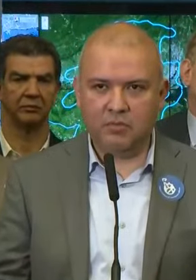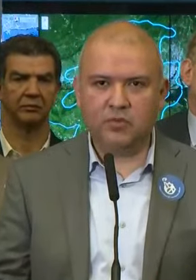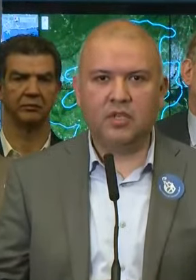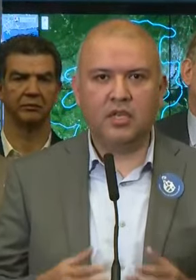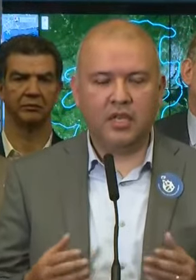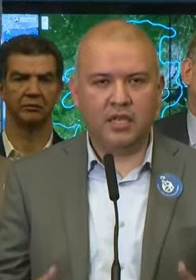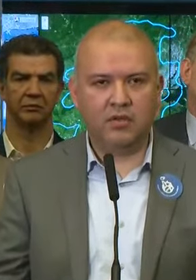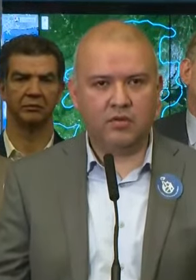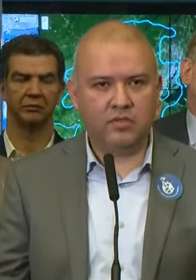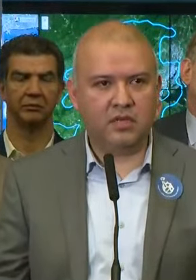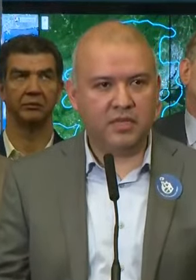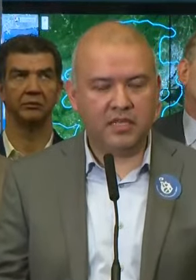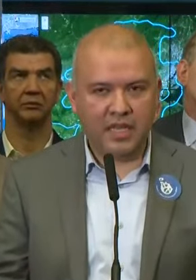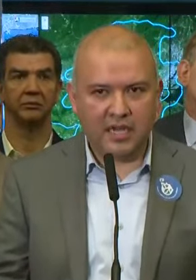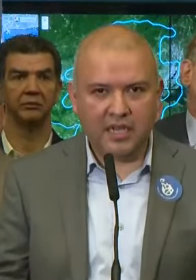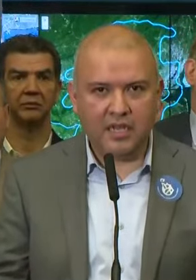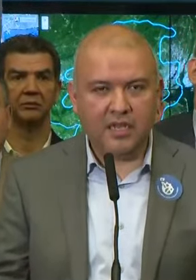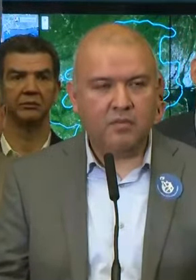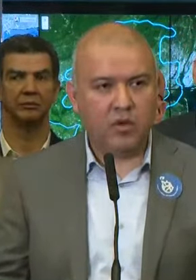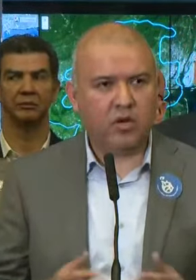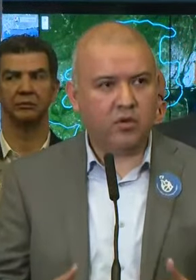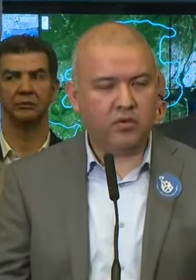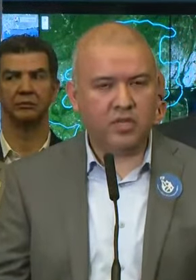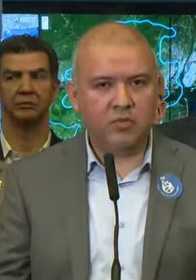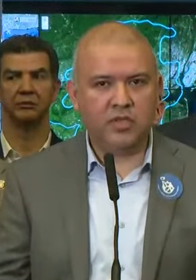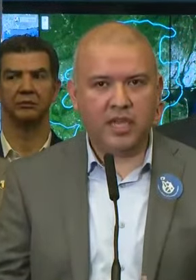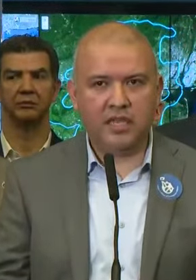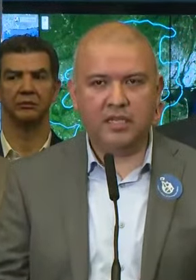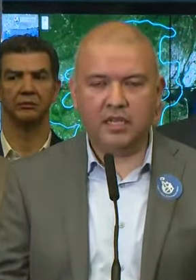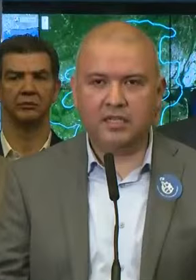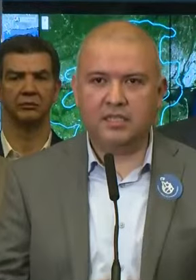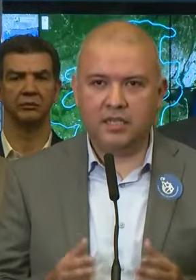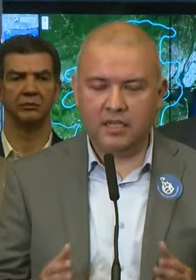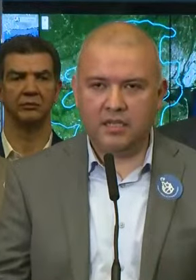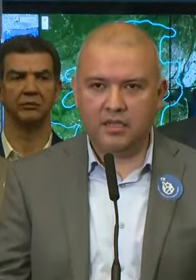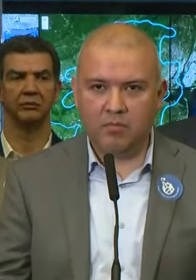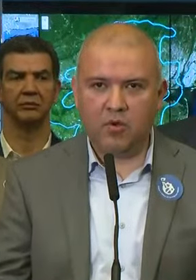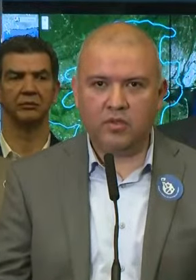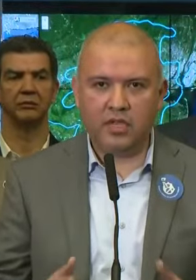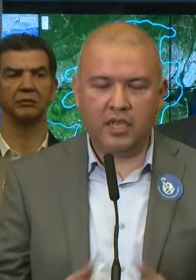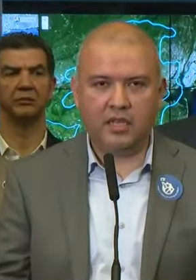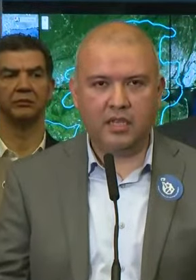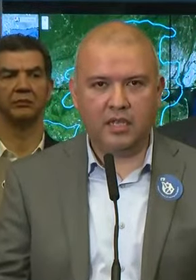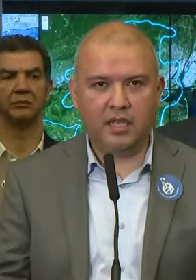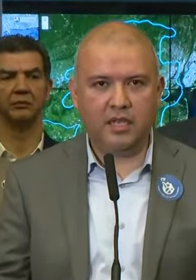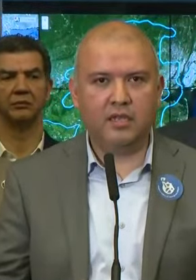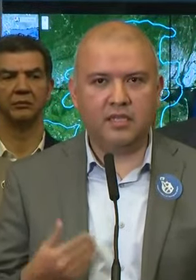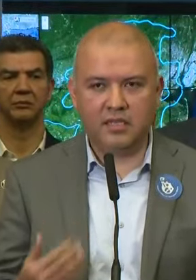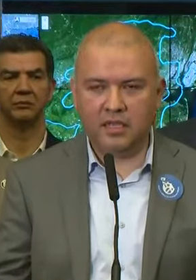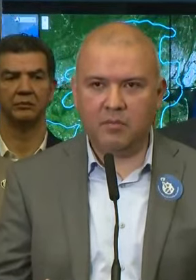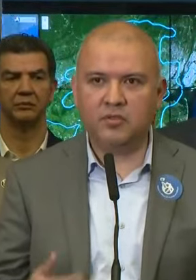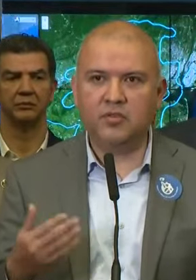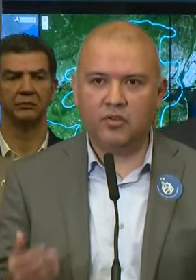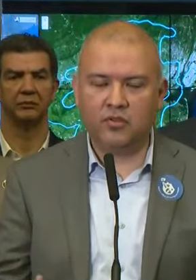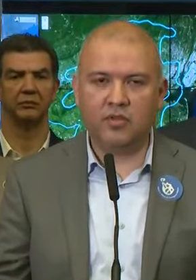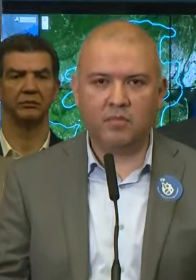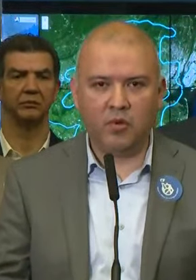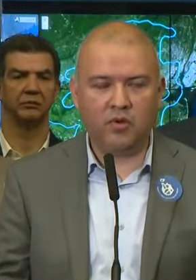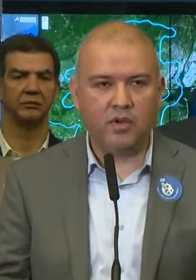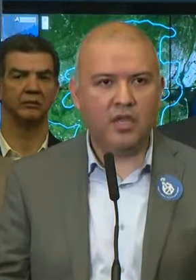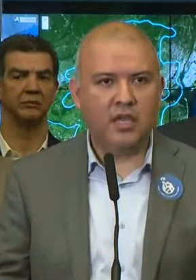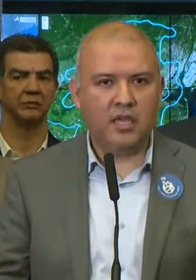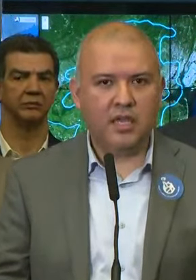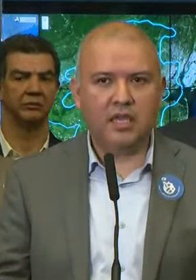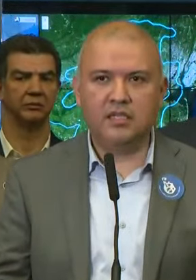that there were no reports of major impacts to infrastructure or injuries. We then heard from a number of other